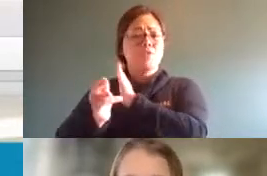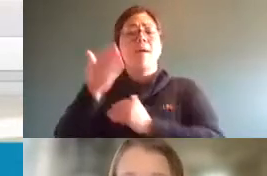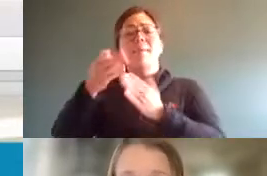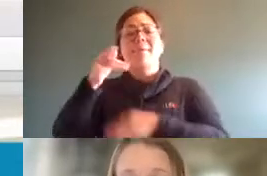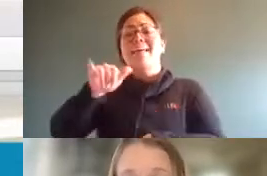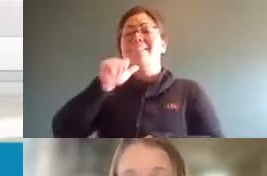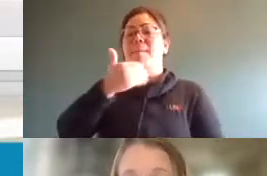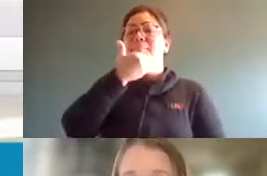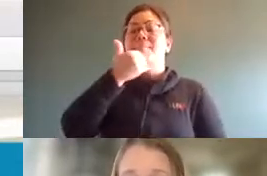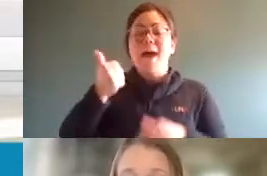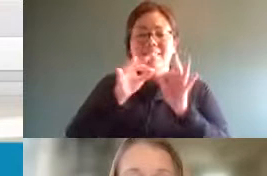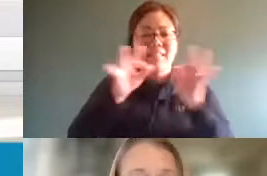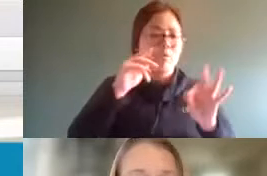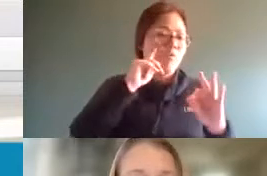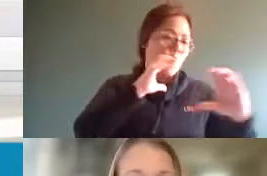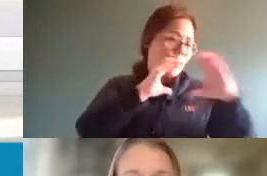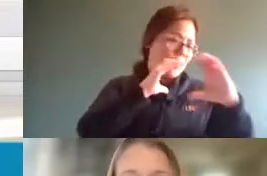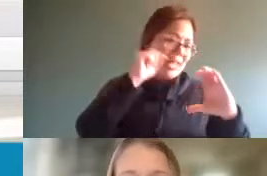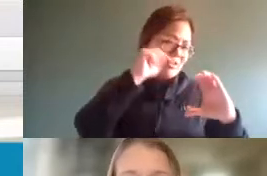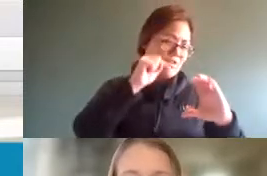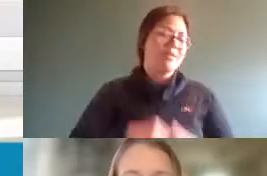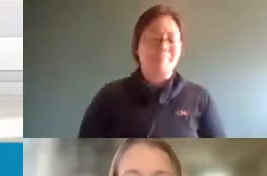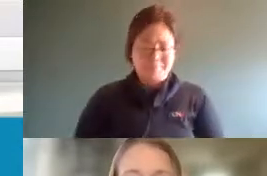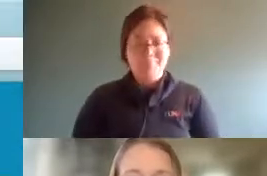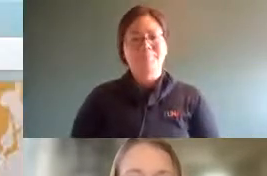best language to communicate with them in.